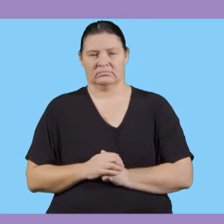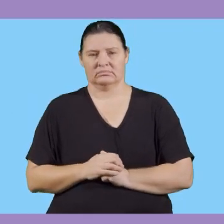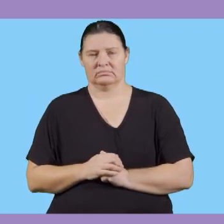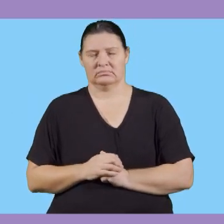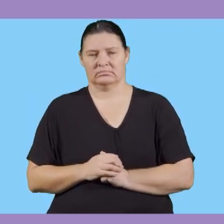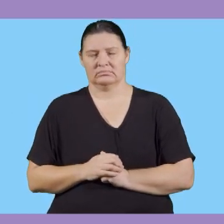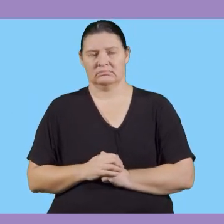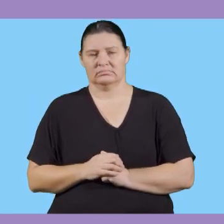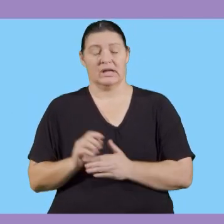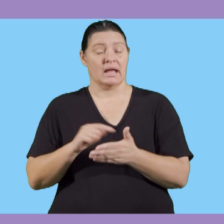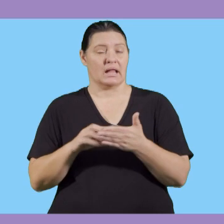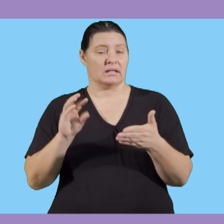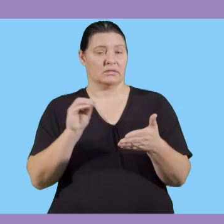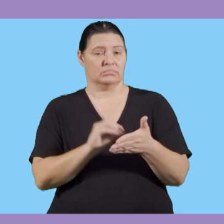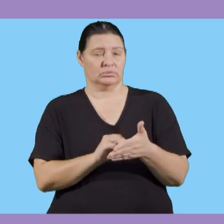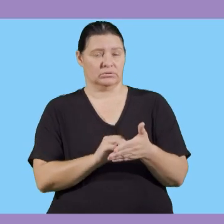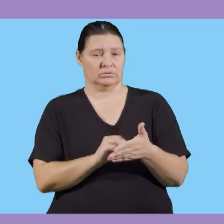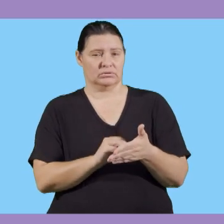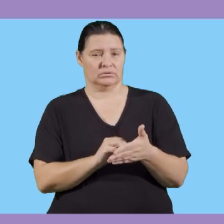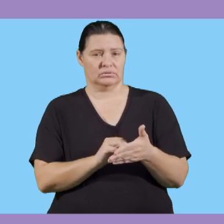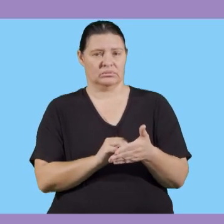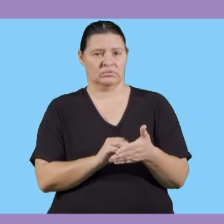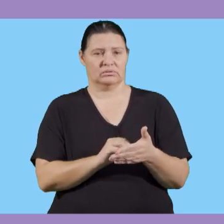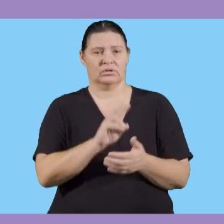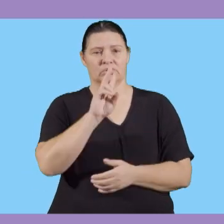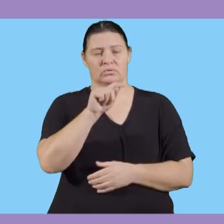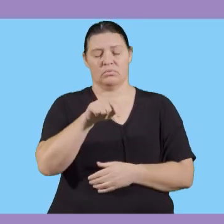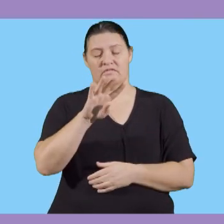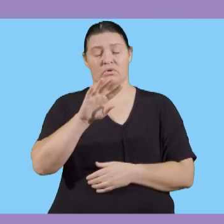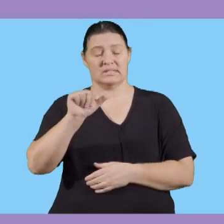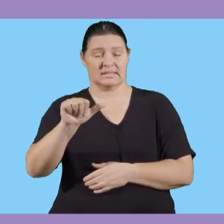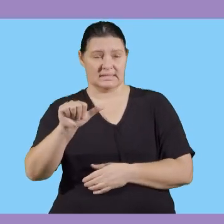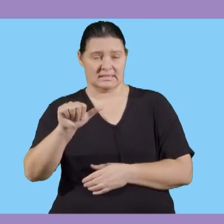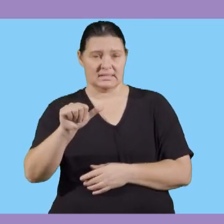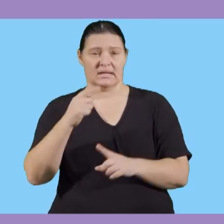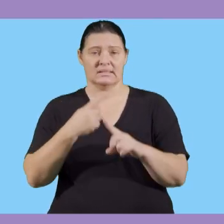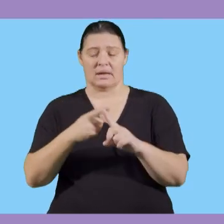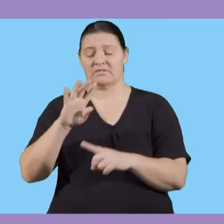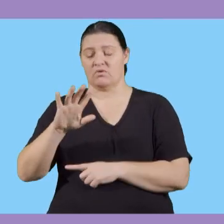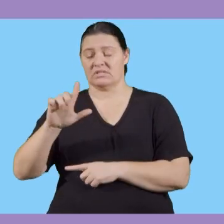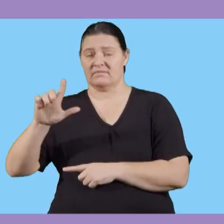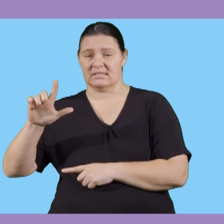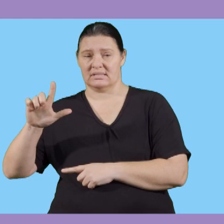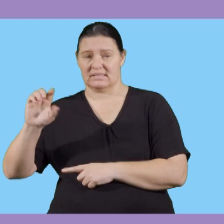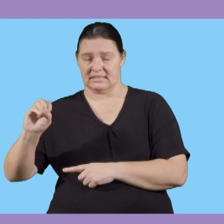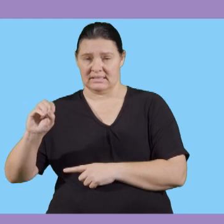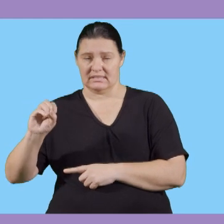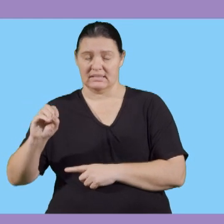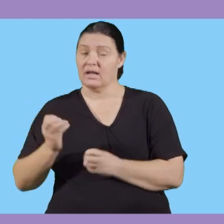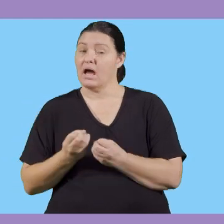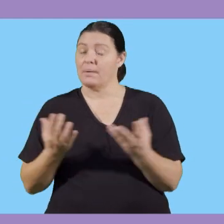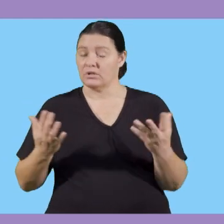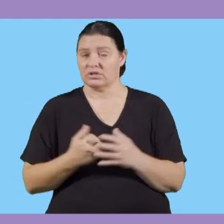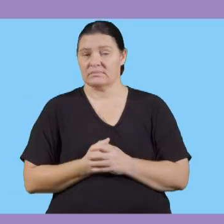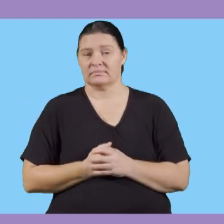470. And on your calculator, when you say 2 rands and 46 cents multiplied by 470, that is going